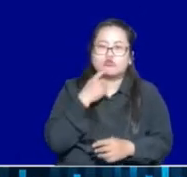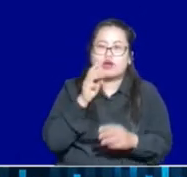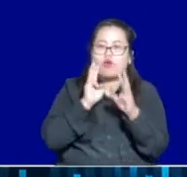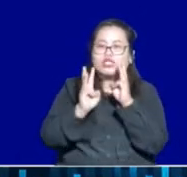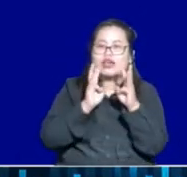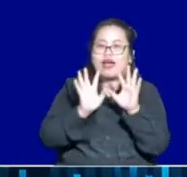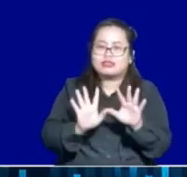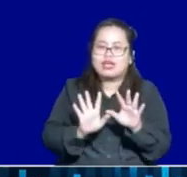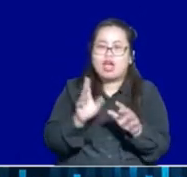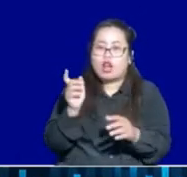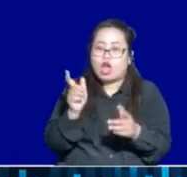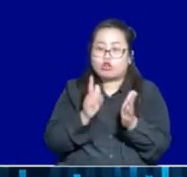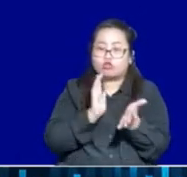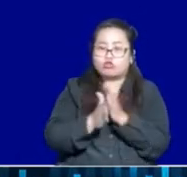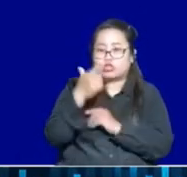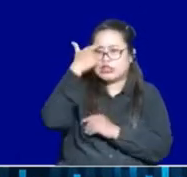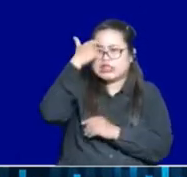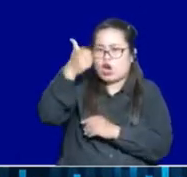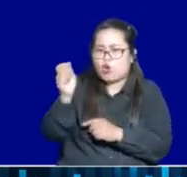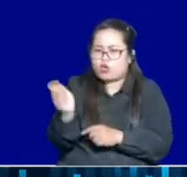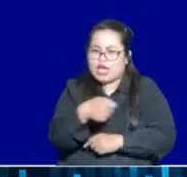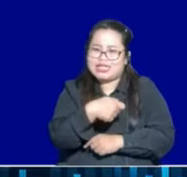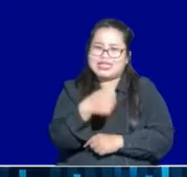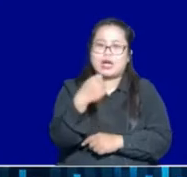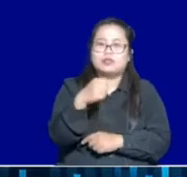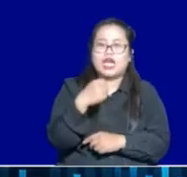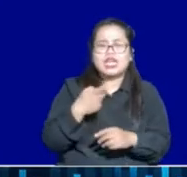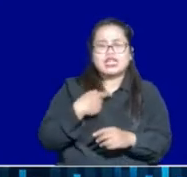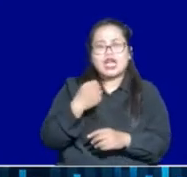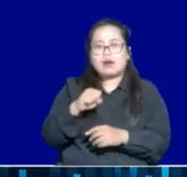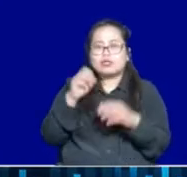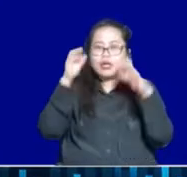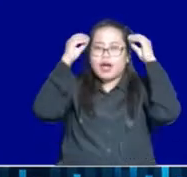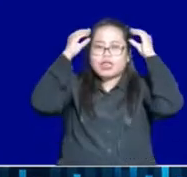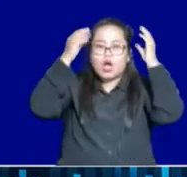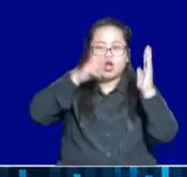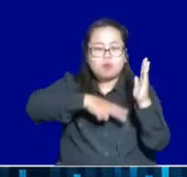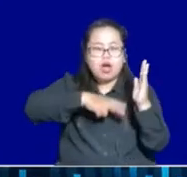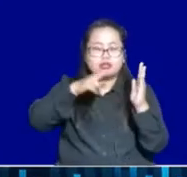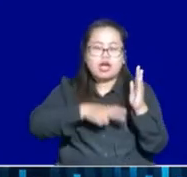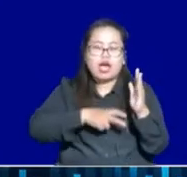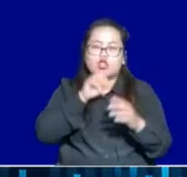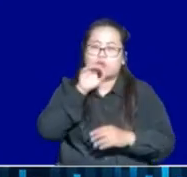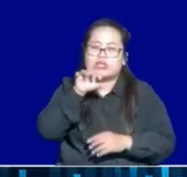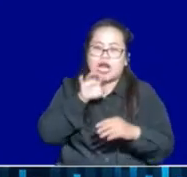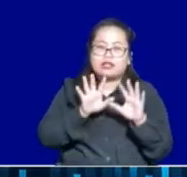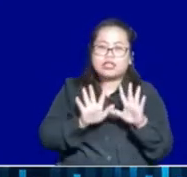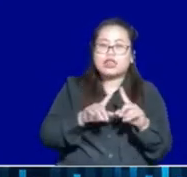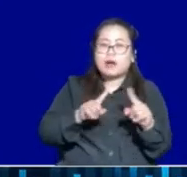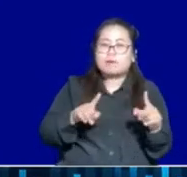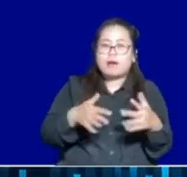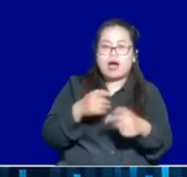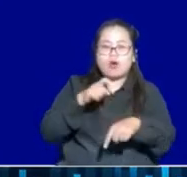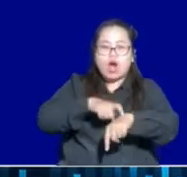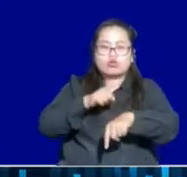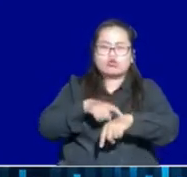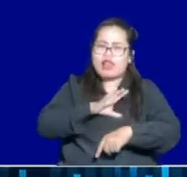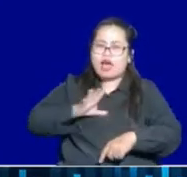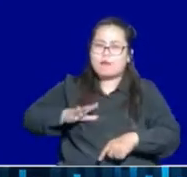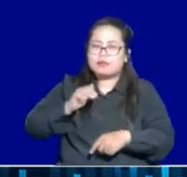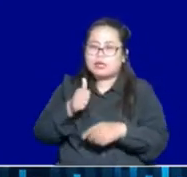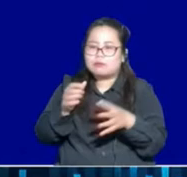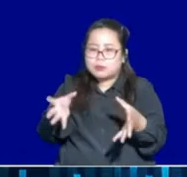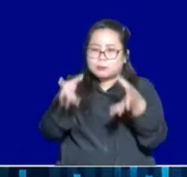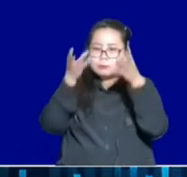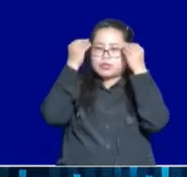a wiring of the brain that takes a long time to acquire. And the problem with modern technology is that it requires